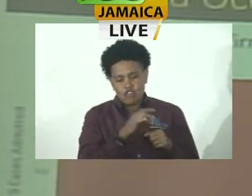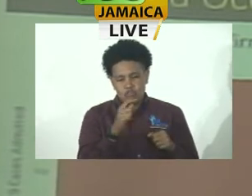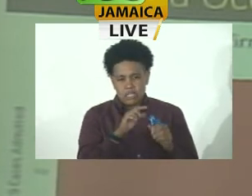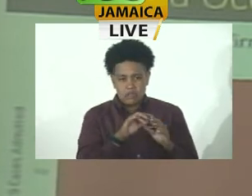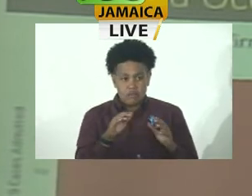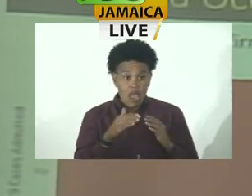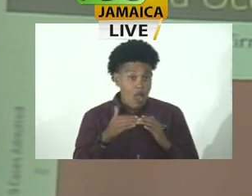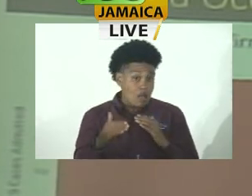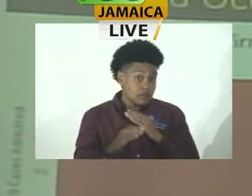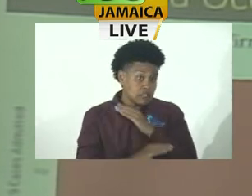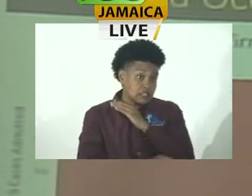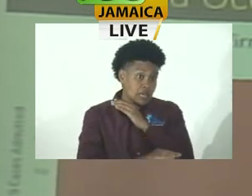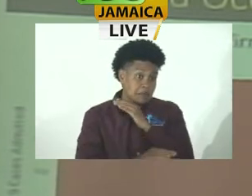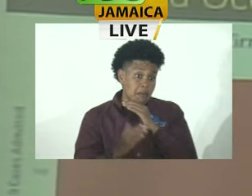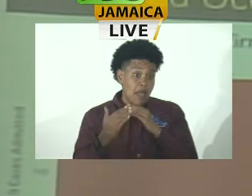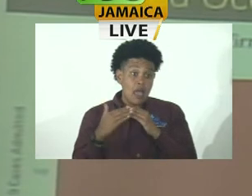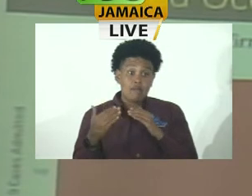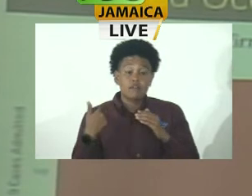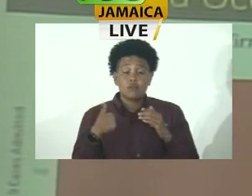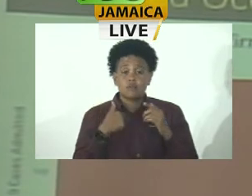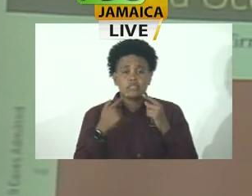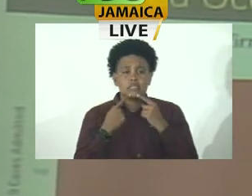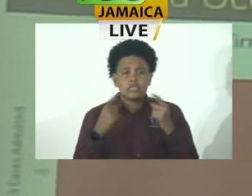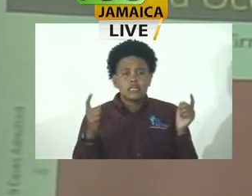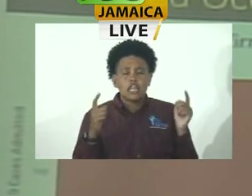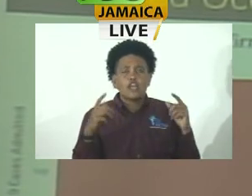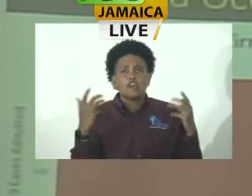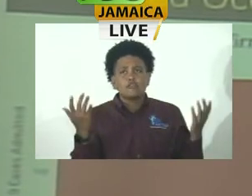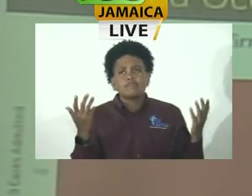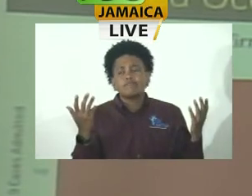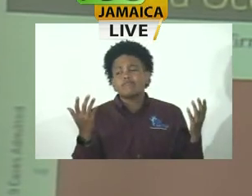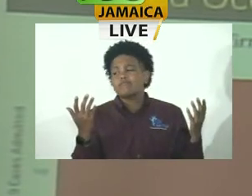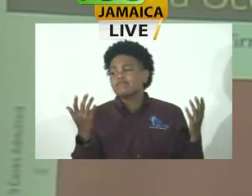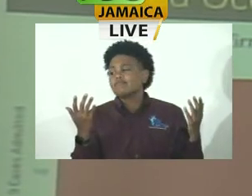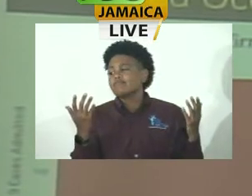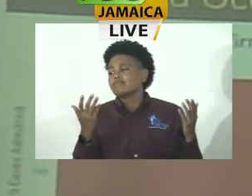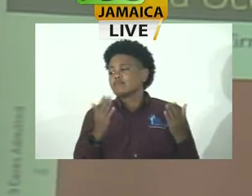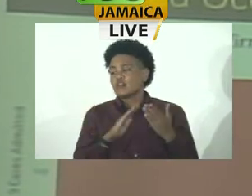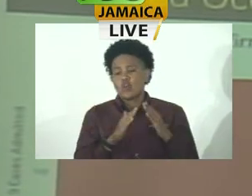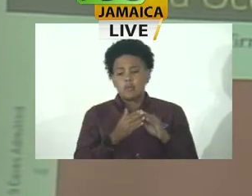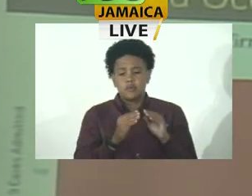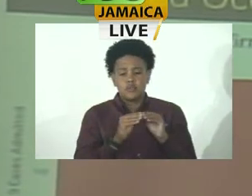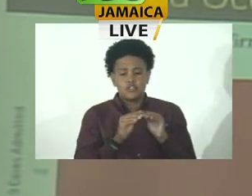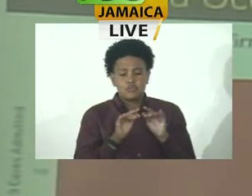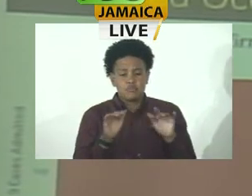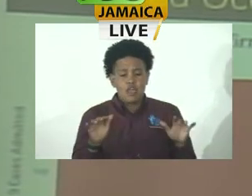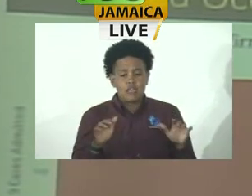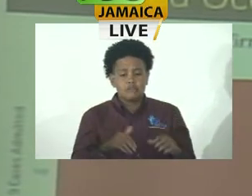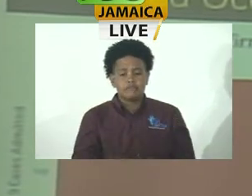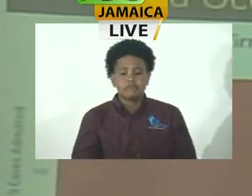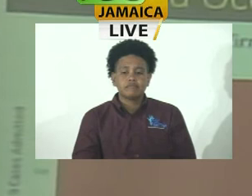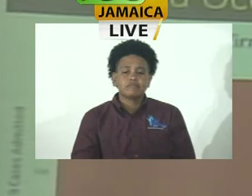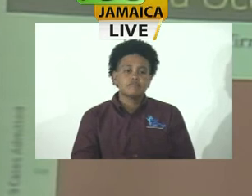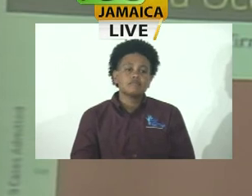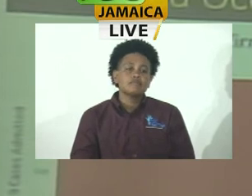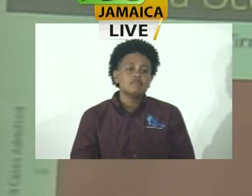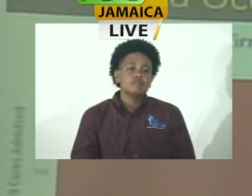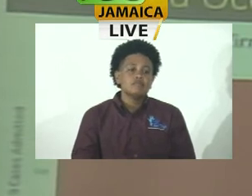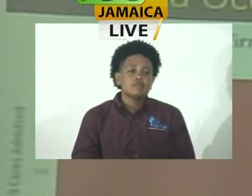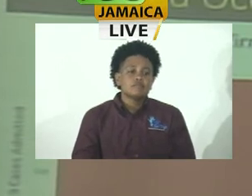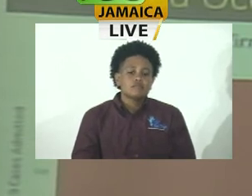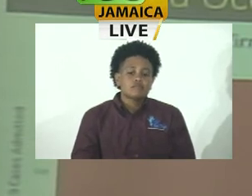after september after we declared community transmission you could